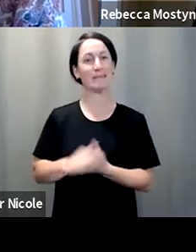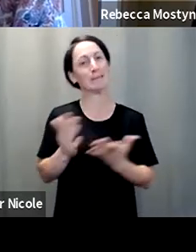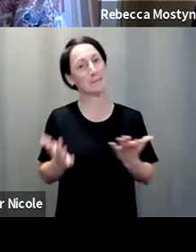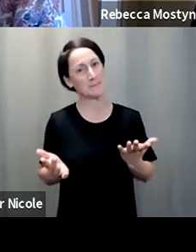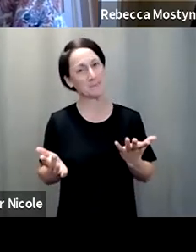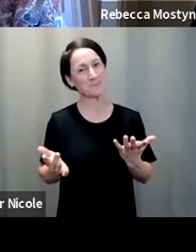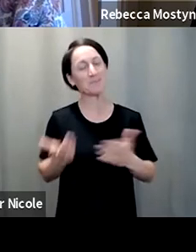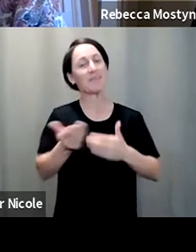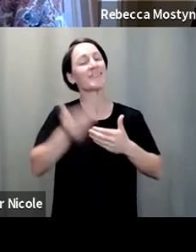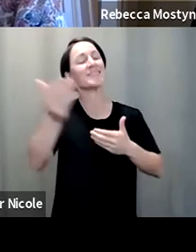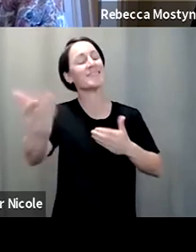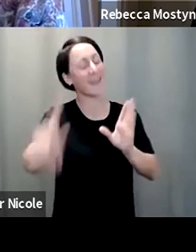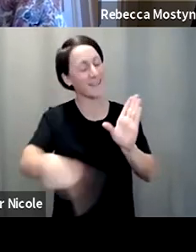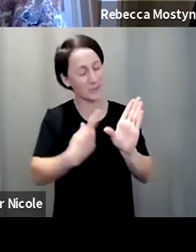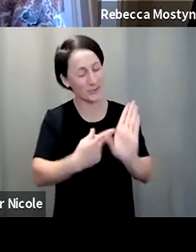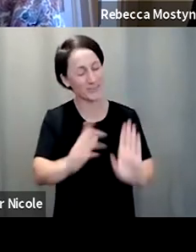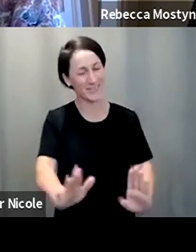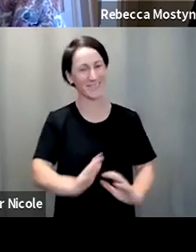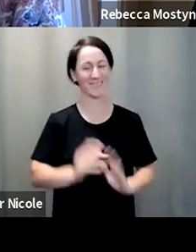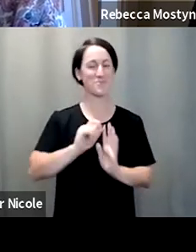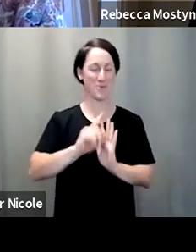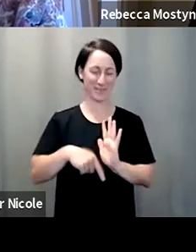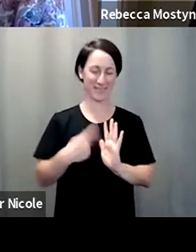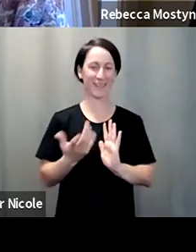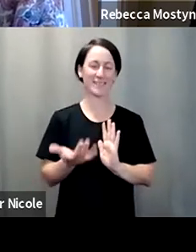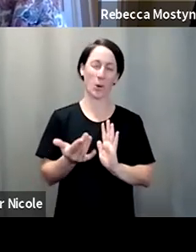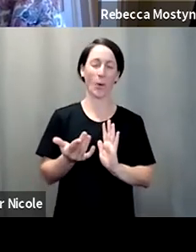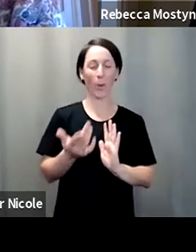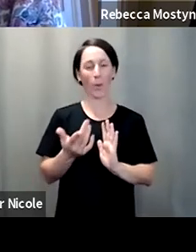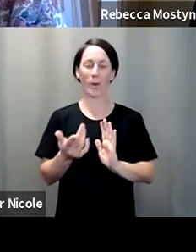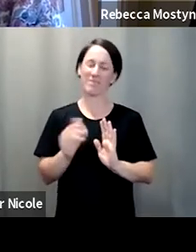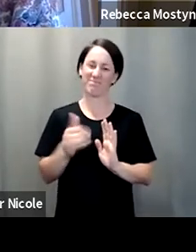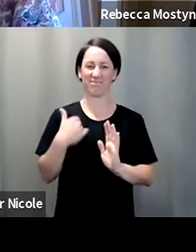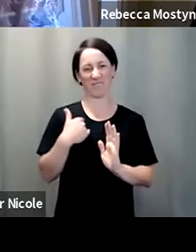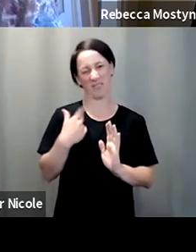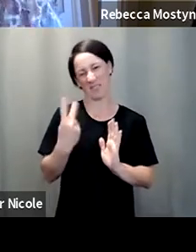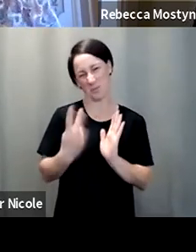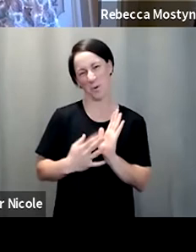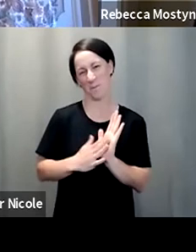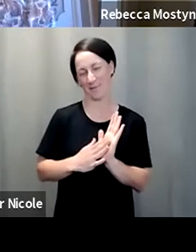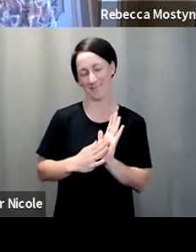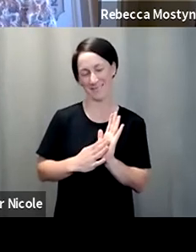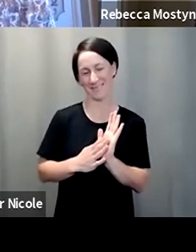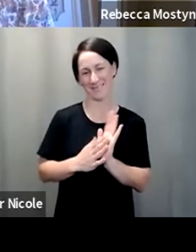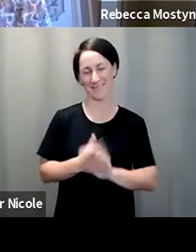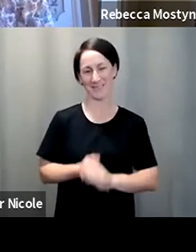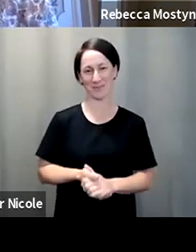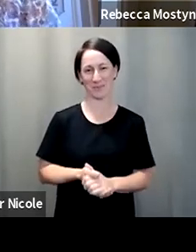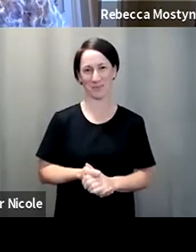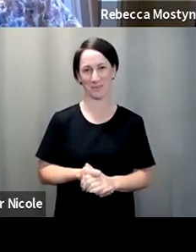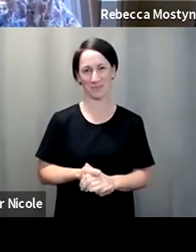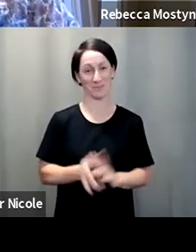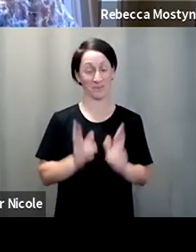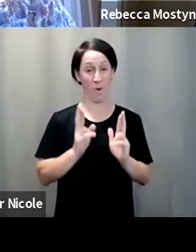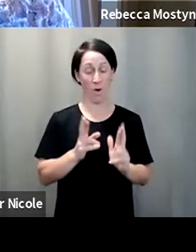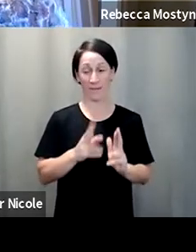That's a long-term project. So. It takes around 12 months. So yeah, great. We'll see if there's stuff that we